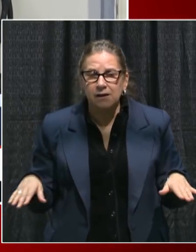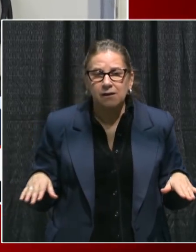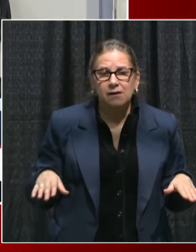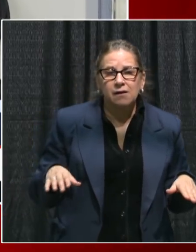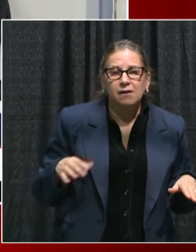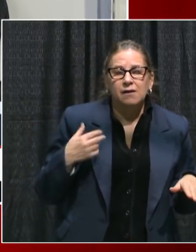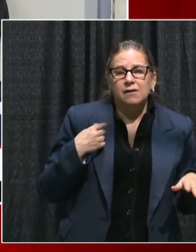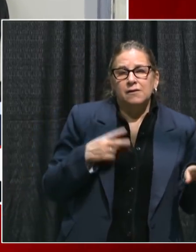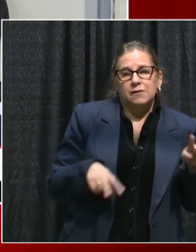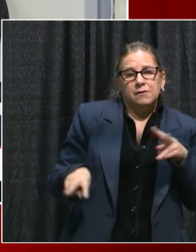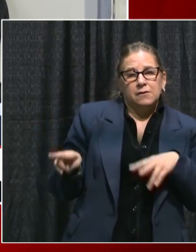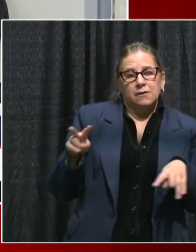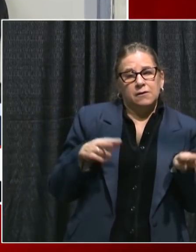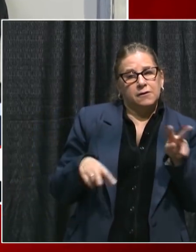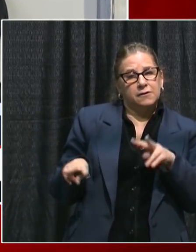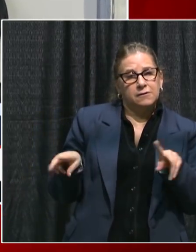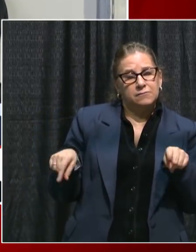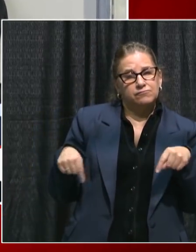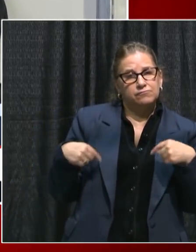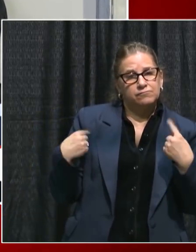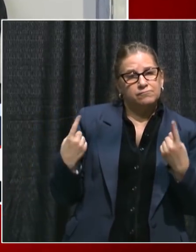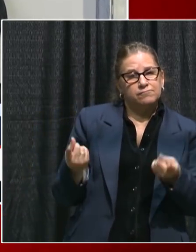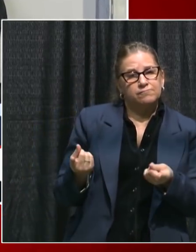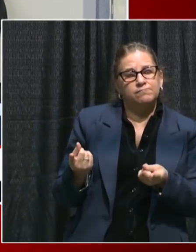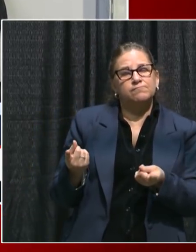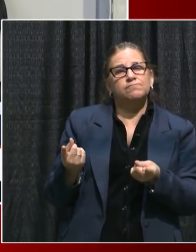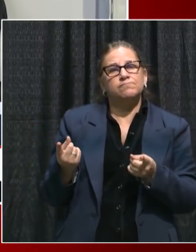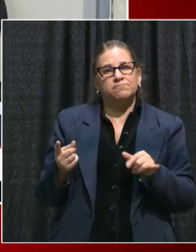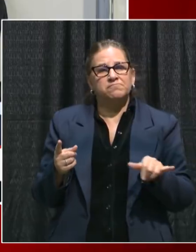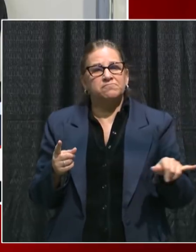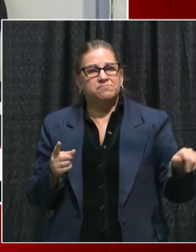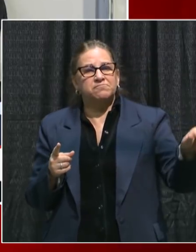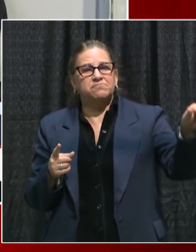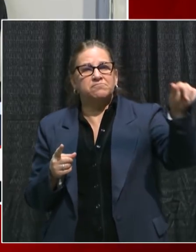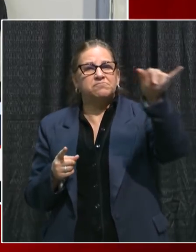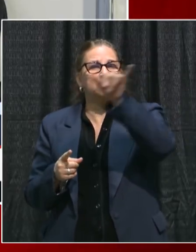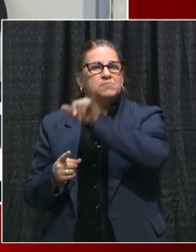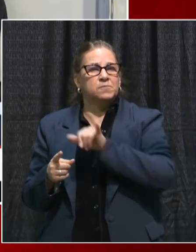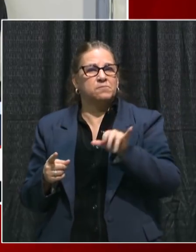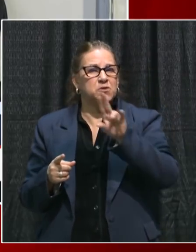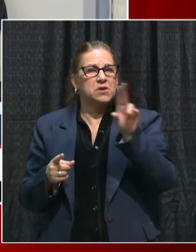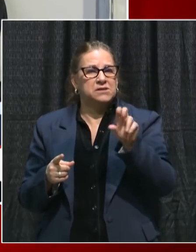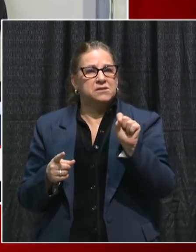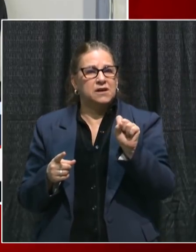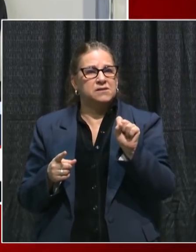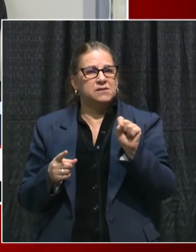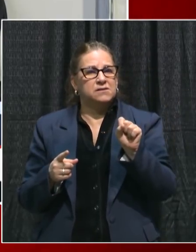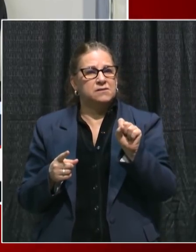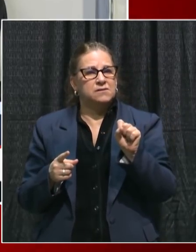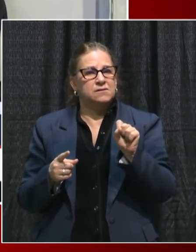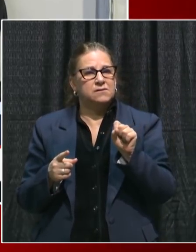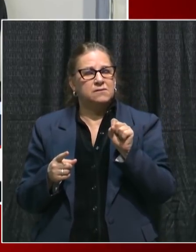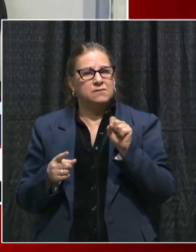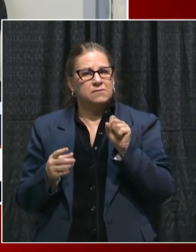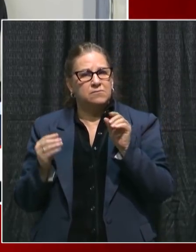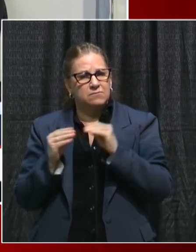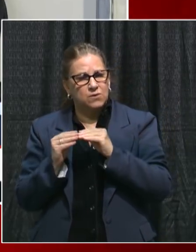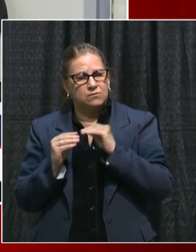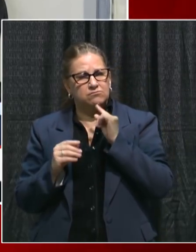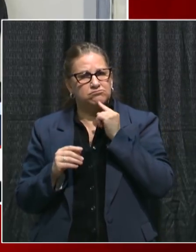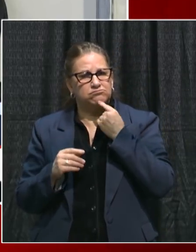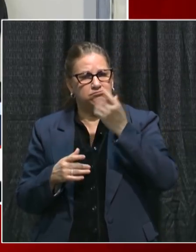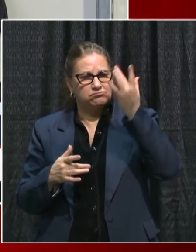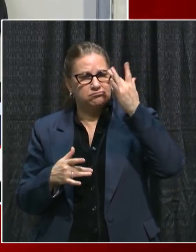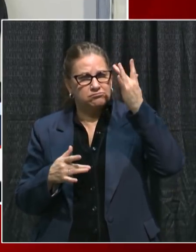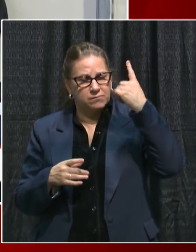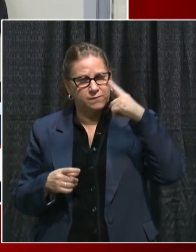been consistent with observations across the country in terms of more severe illness on the extremes of age groups in children 0